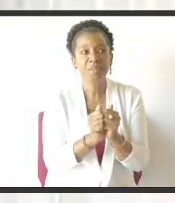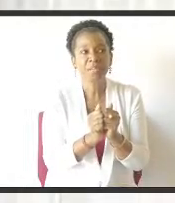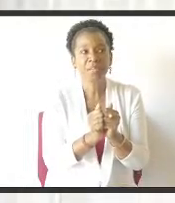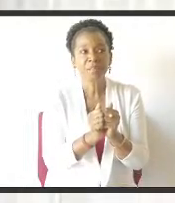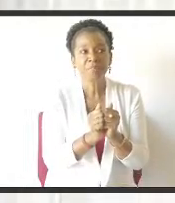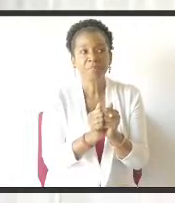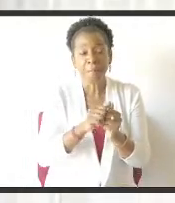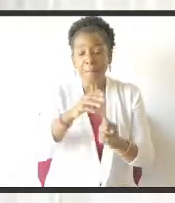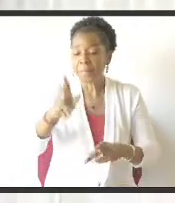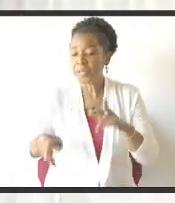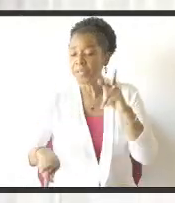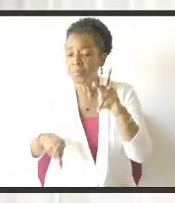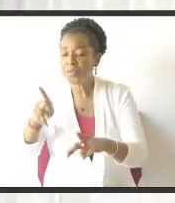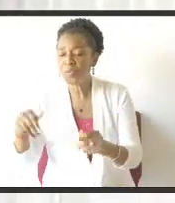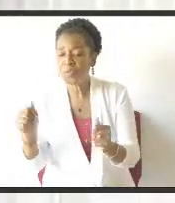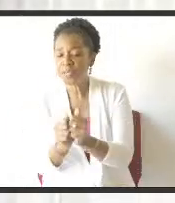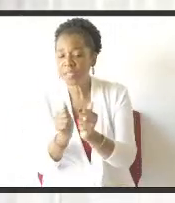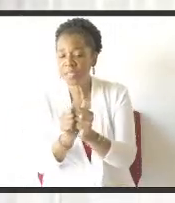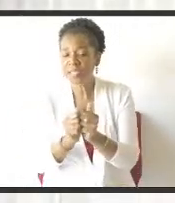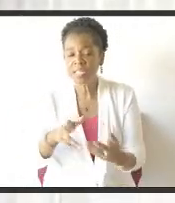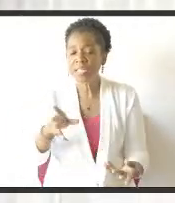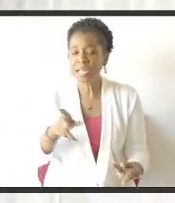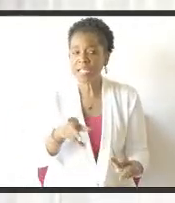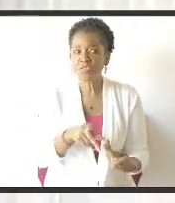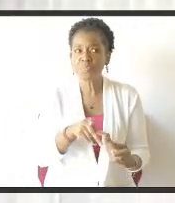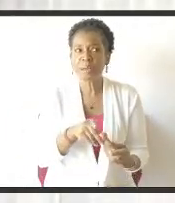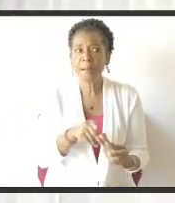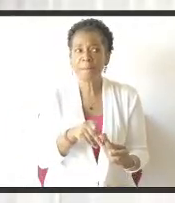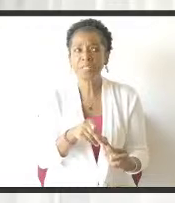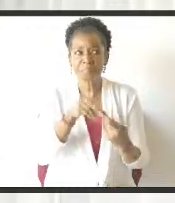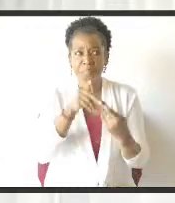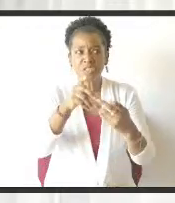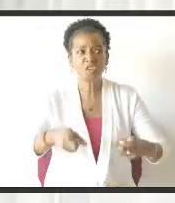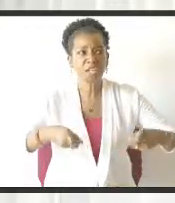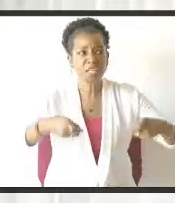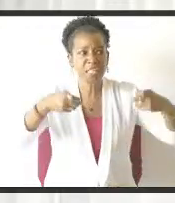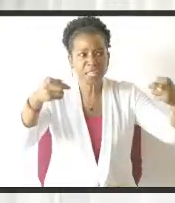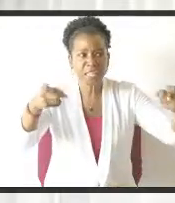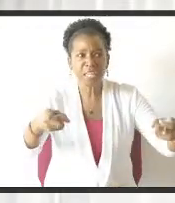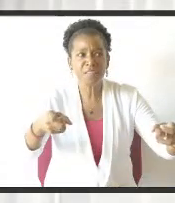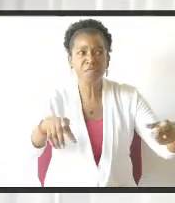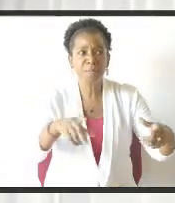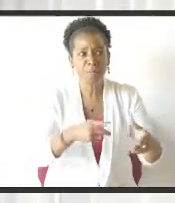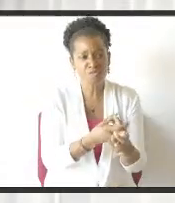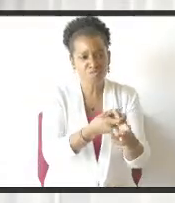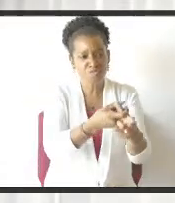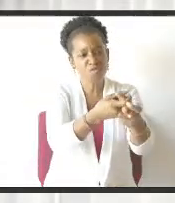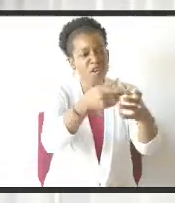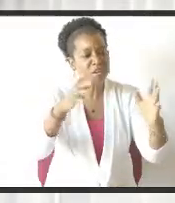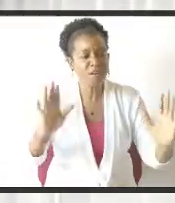Persistence and determination alone will ensure victory.